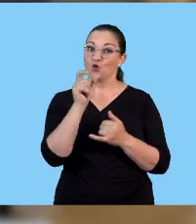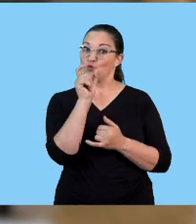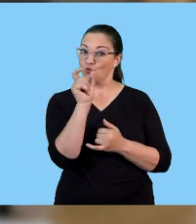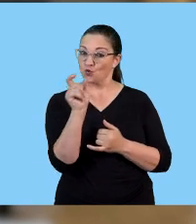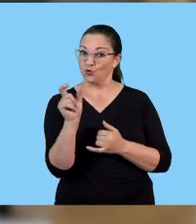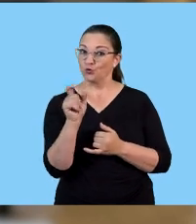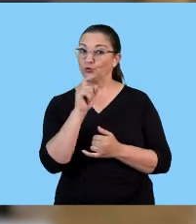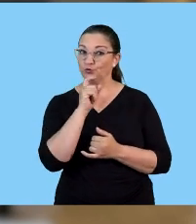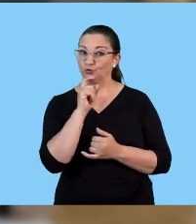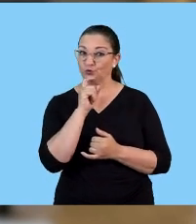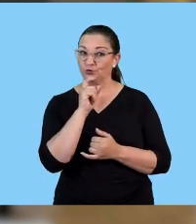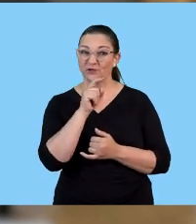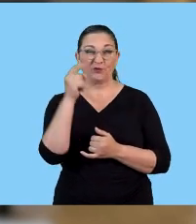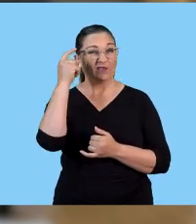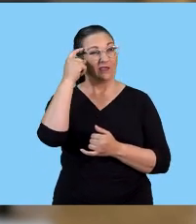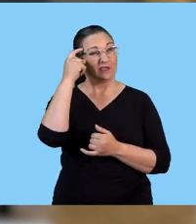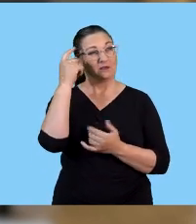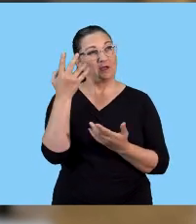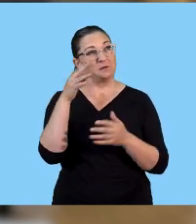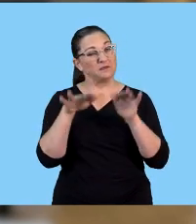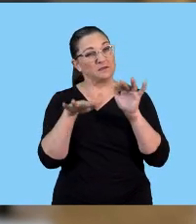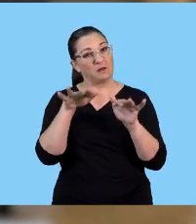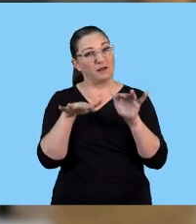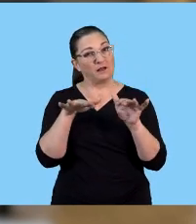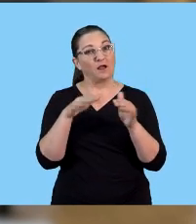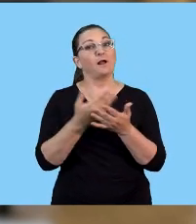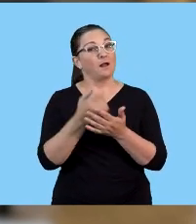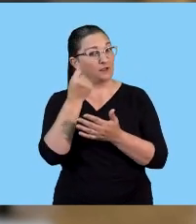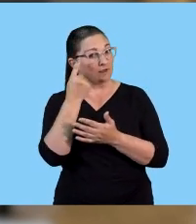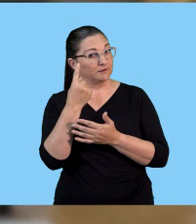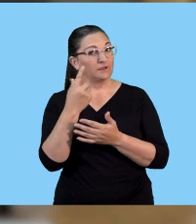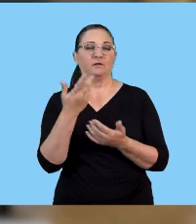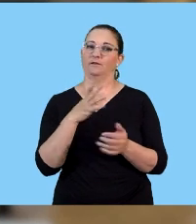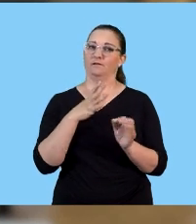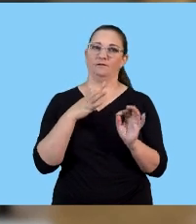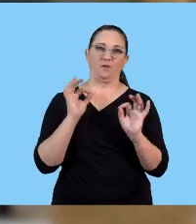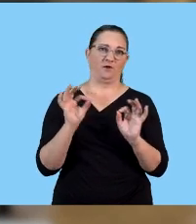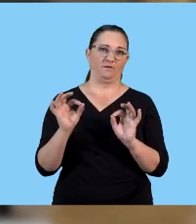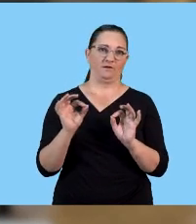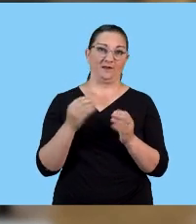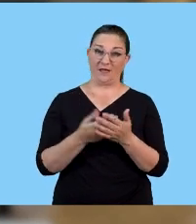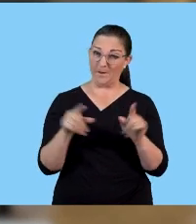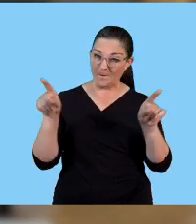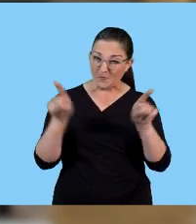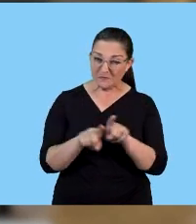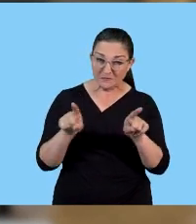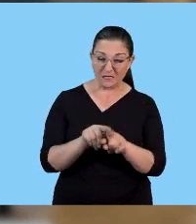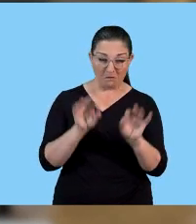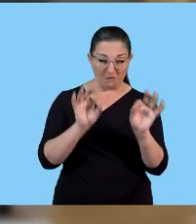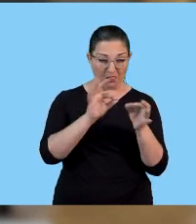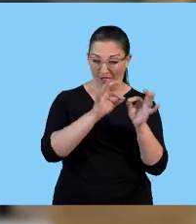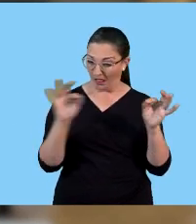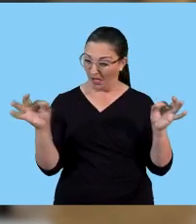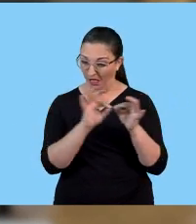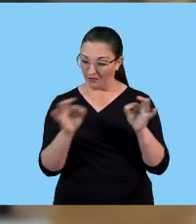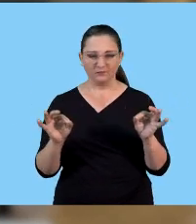I'm using, as long as you're thinking along a similar lines and you can understand exactly where it's coming from, that's perfect. You don't have to say it exactly the same. You can use your own